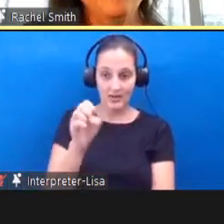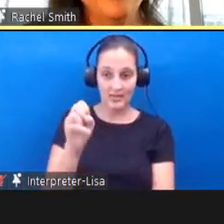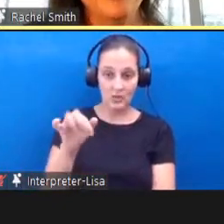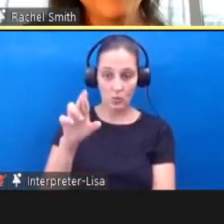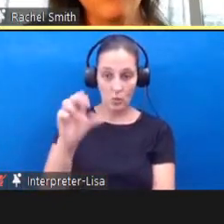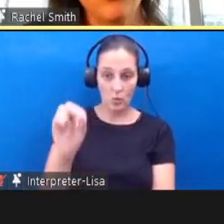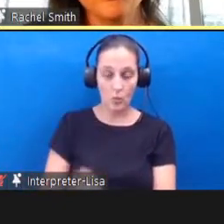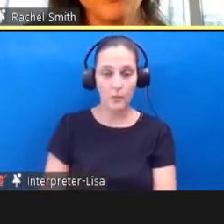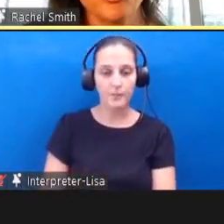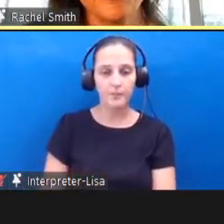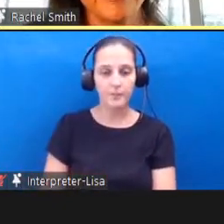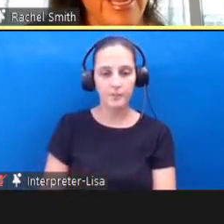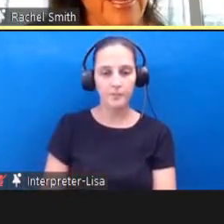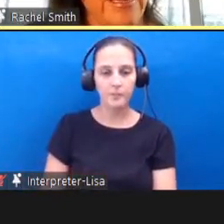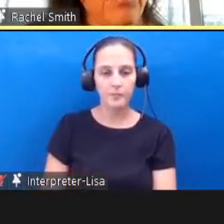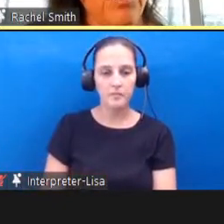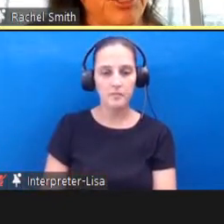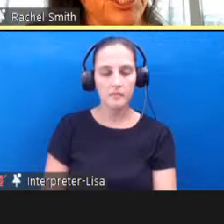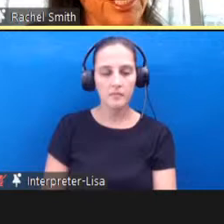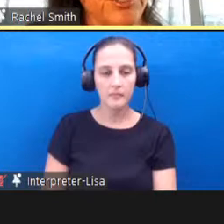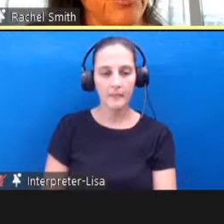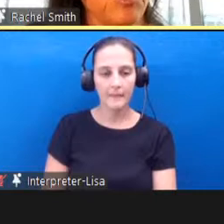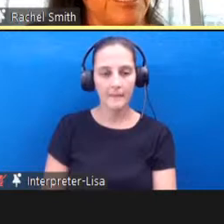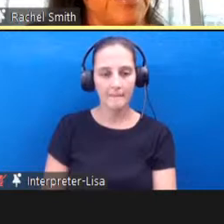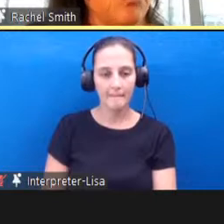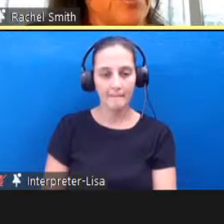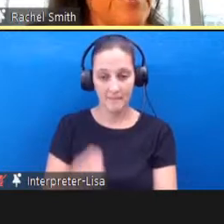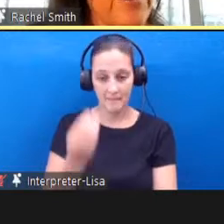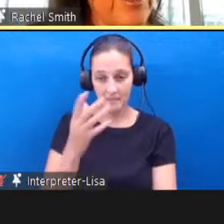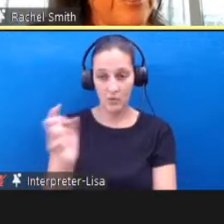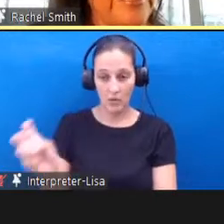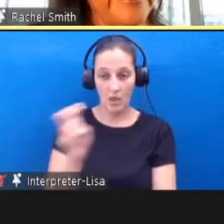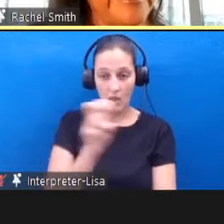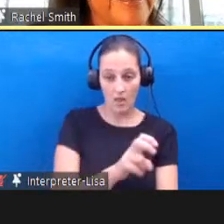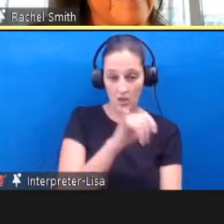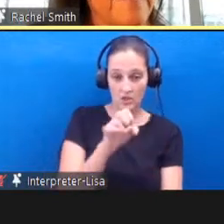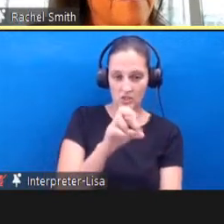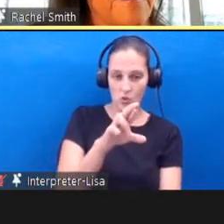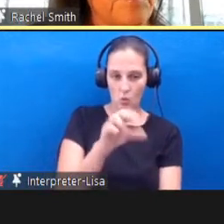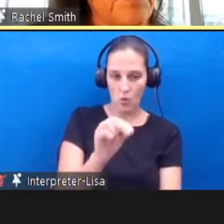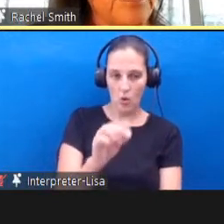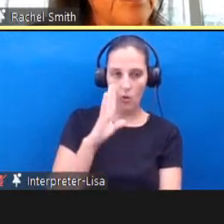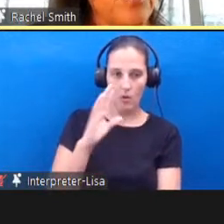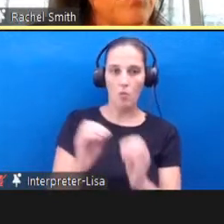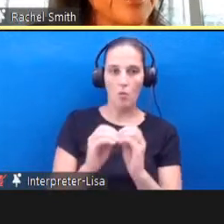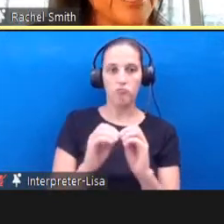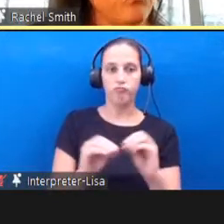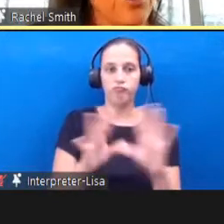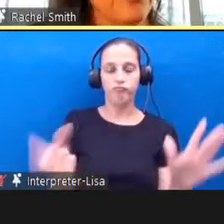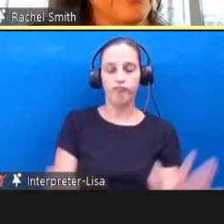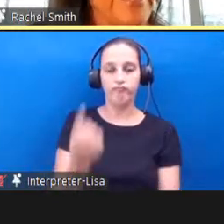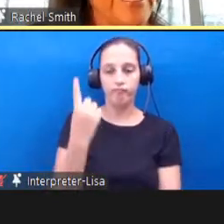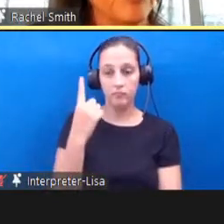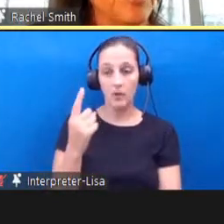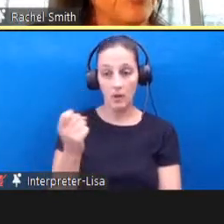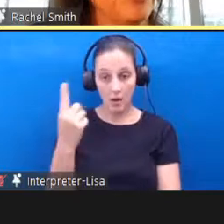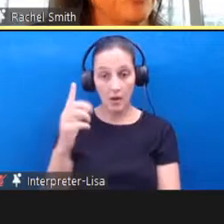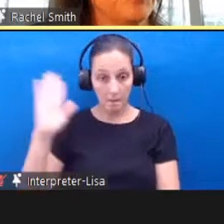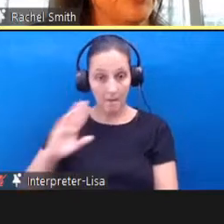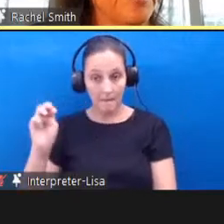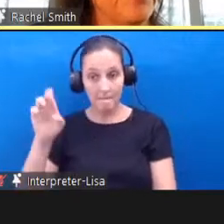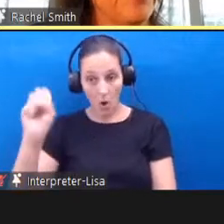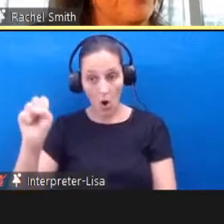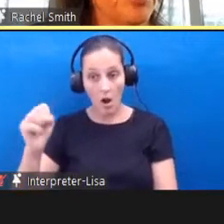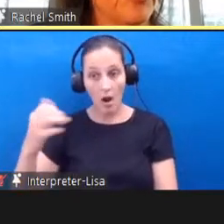And when we think about, also, I'll just say, and when we get to Jezero, this becomes more apparent, is that Mars had water in the past. We know